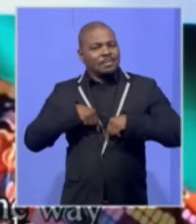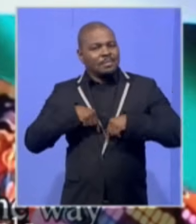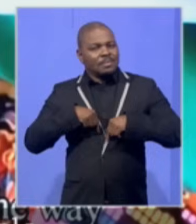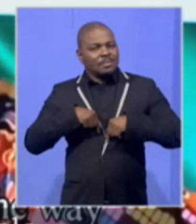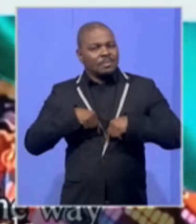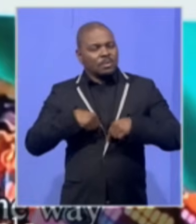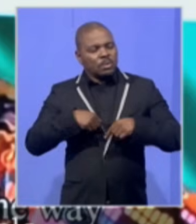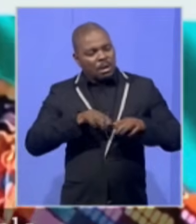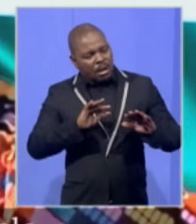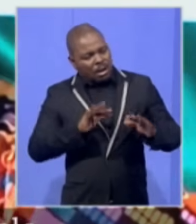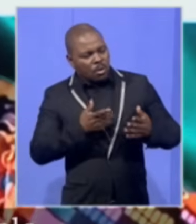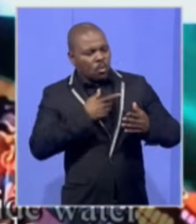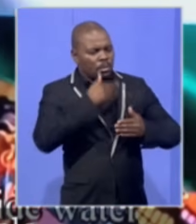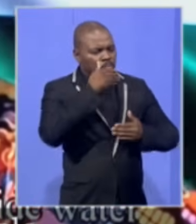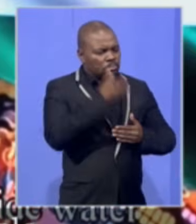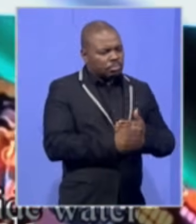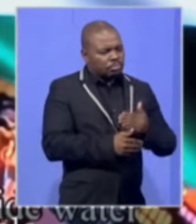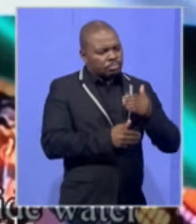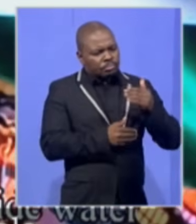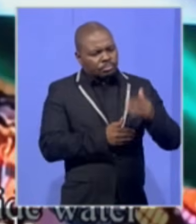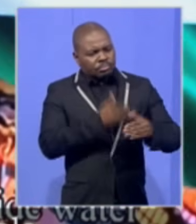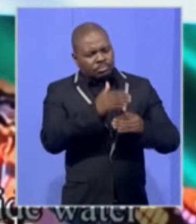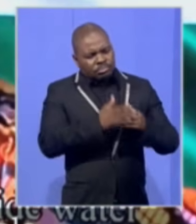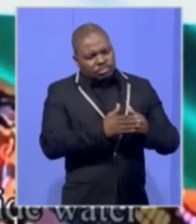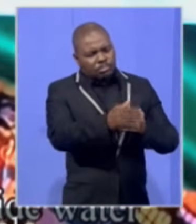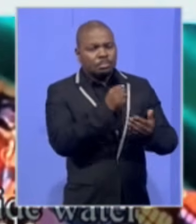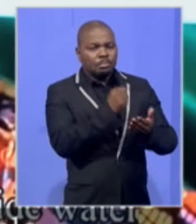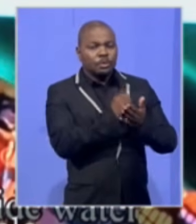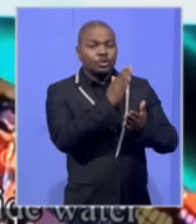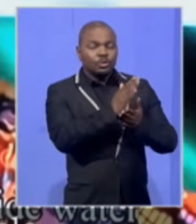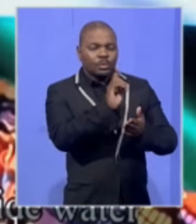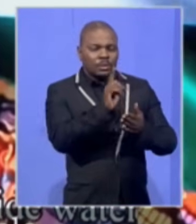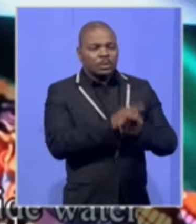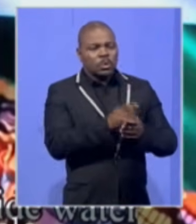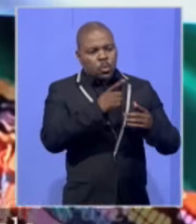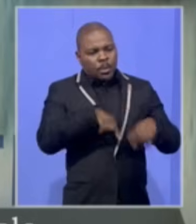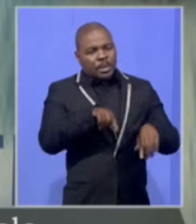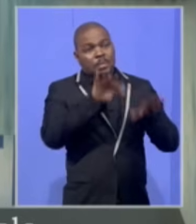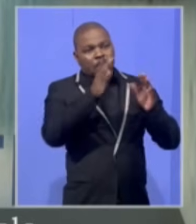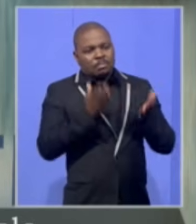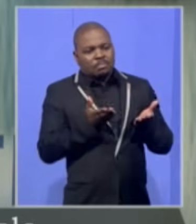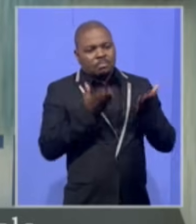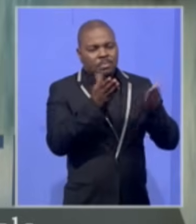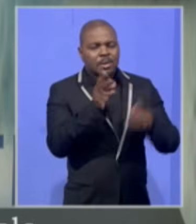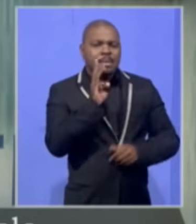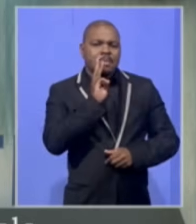we navigate the way forward towards ensuring that we provide water.